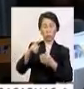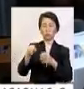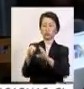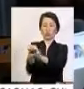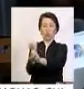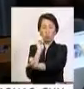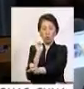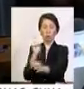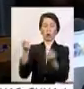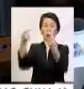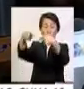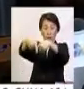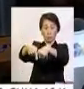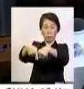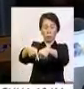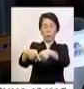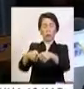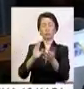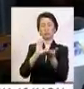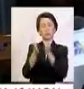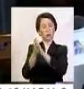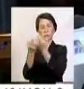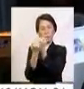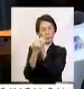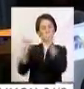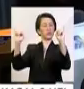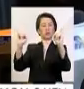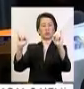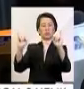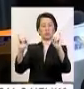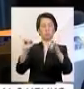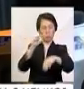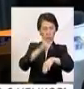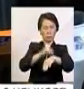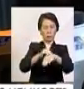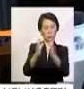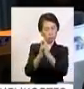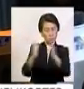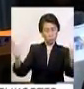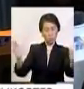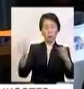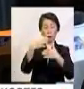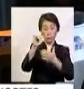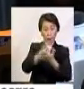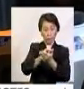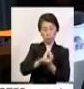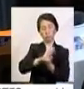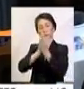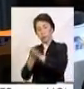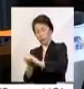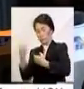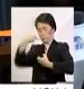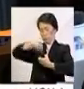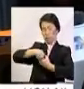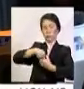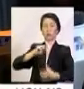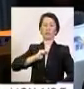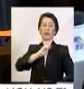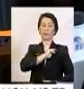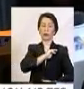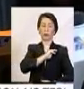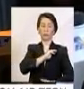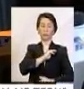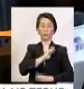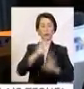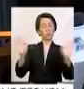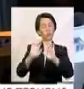UMNO, become independent for a period of time, and then apply to become a member of our party. It's not going